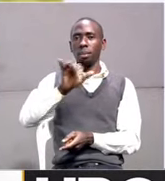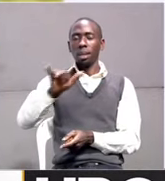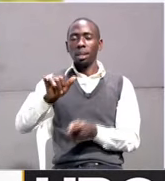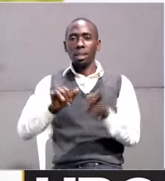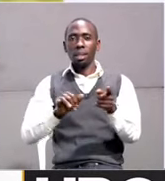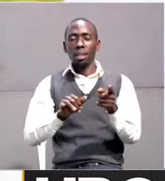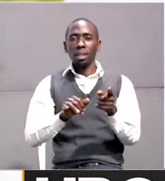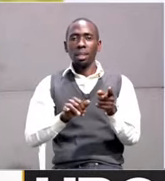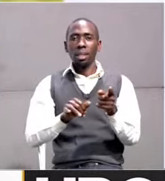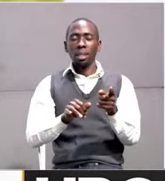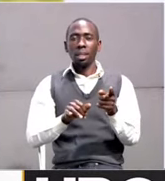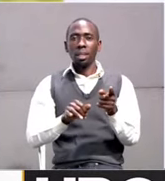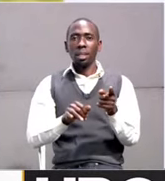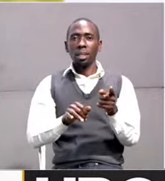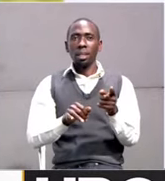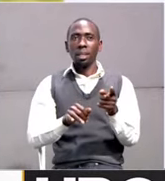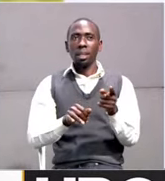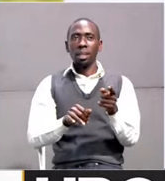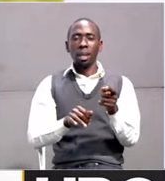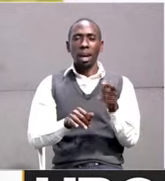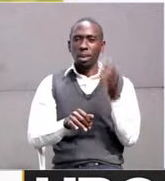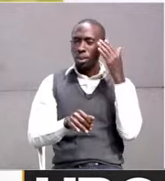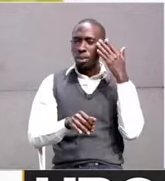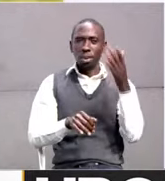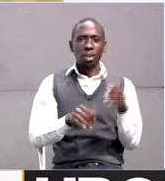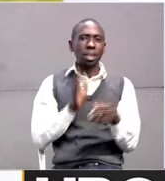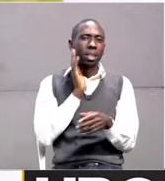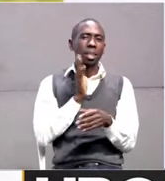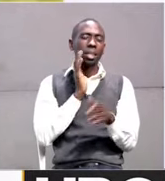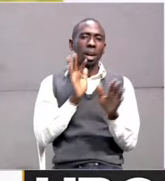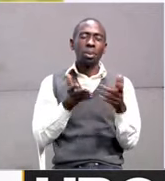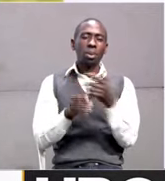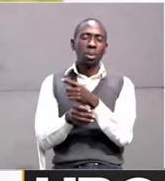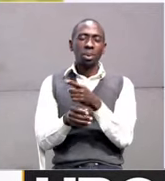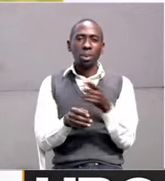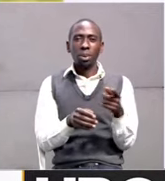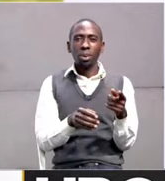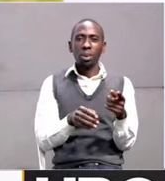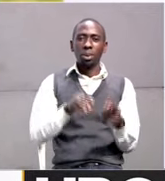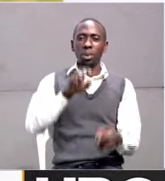enkenene, I don't know what they call them in English.